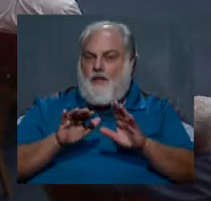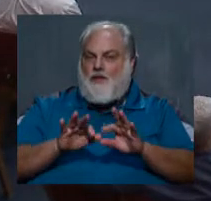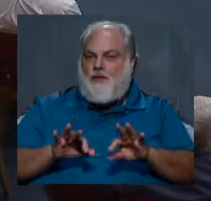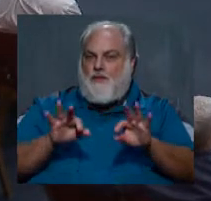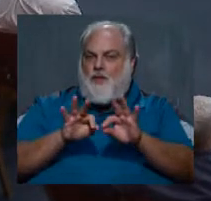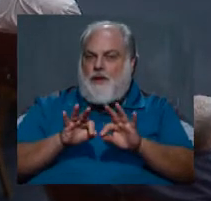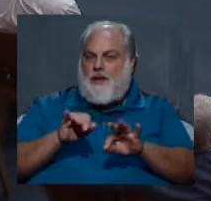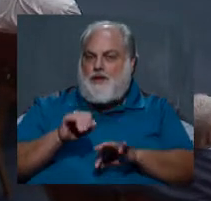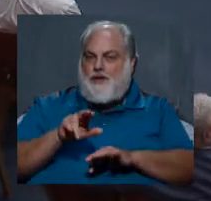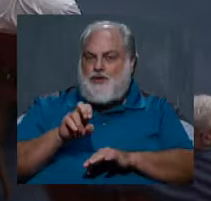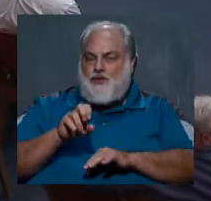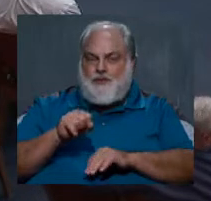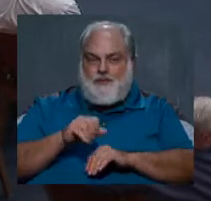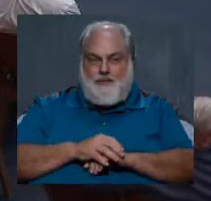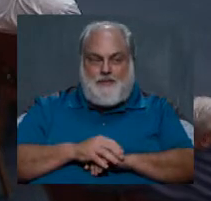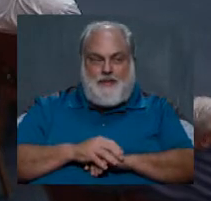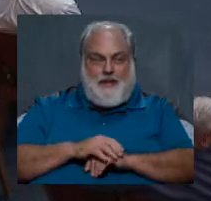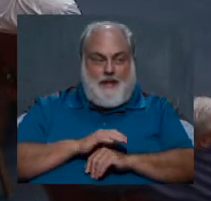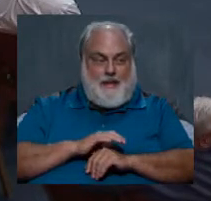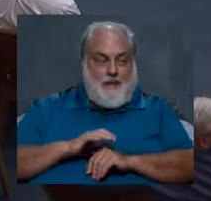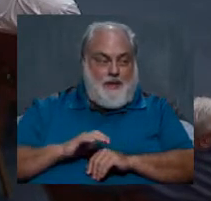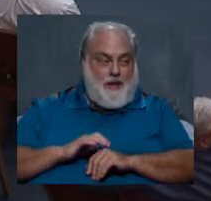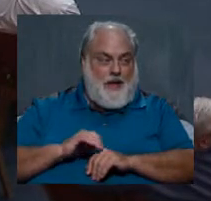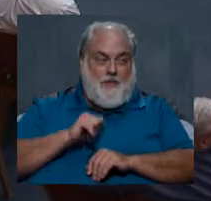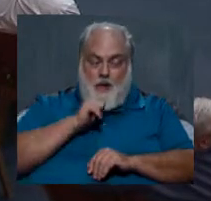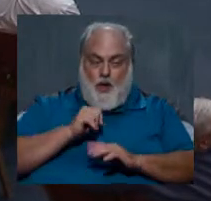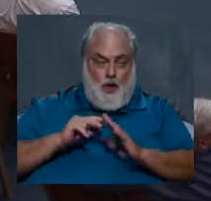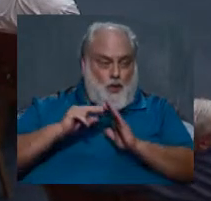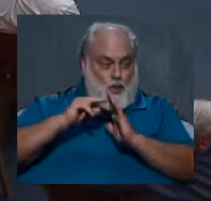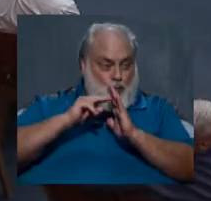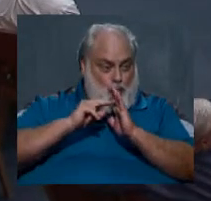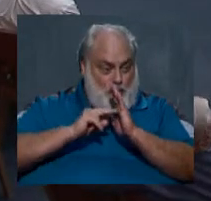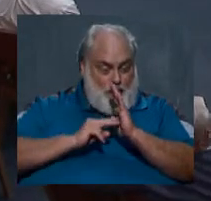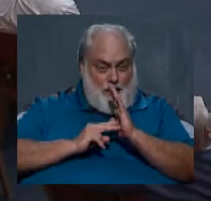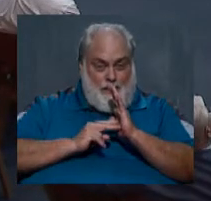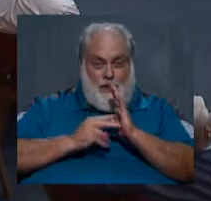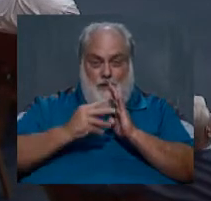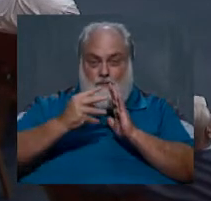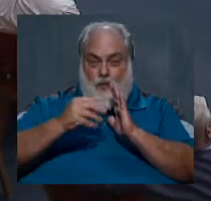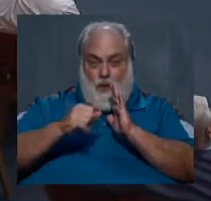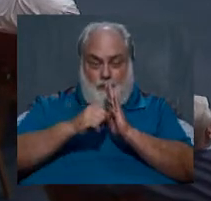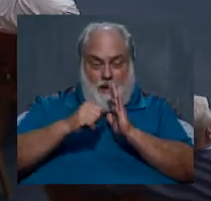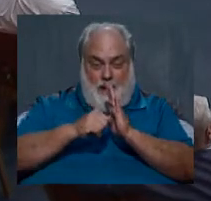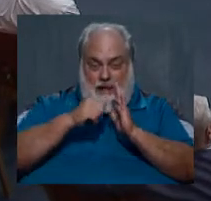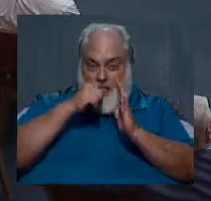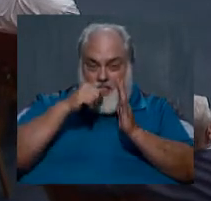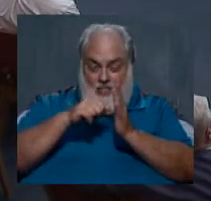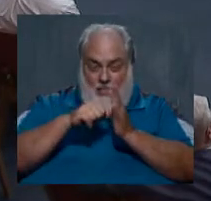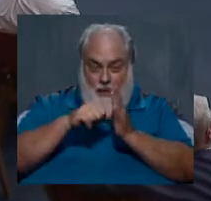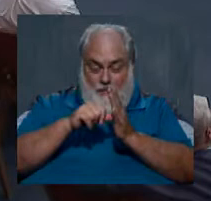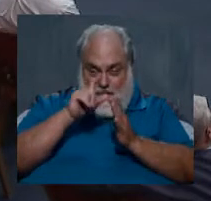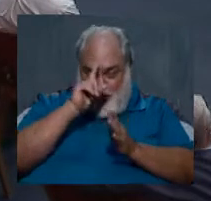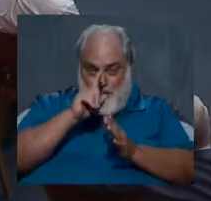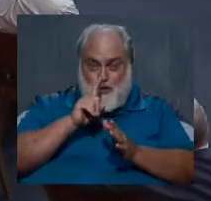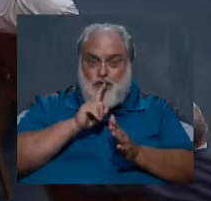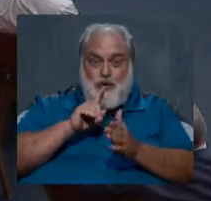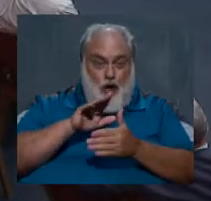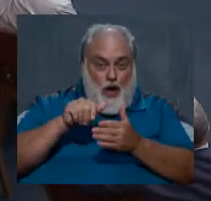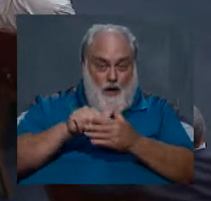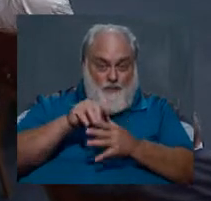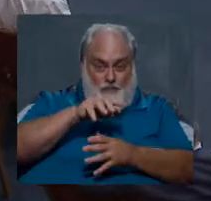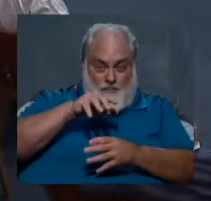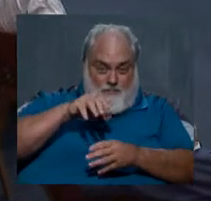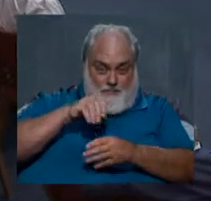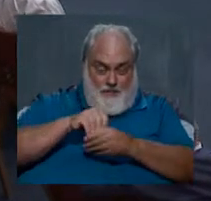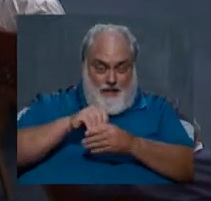which if the commission's good, I'm not going to read this four-page letter into the record, and we'll just make sure that it's all